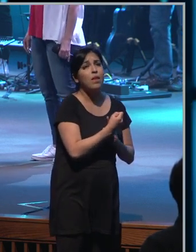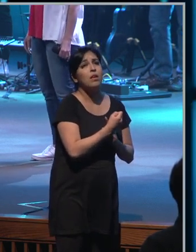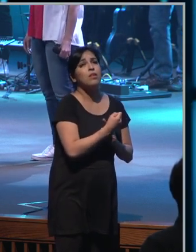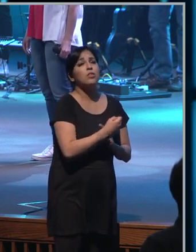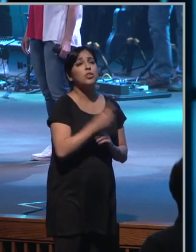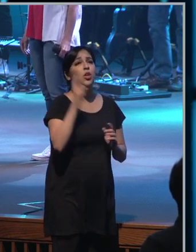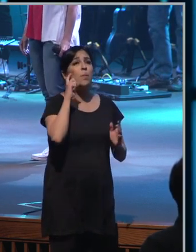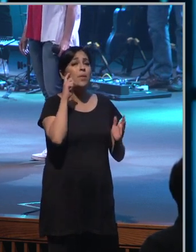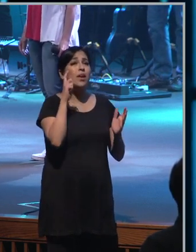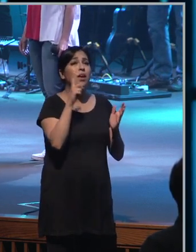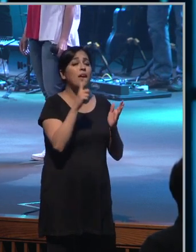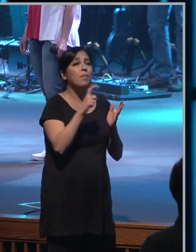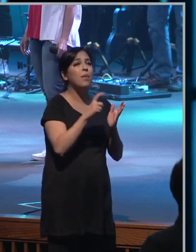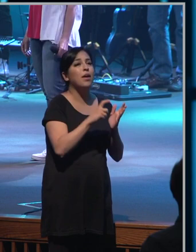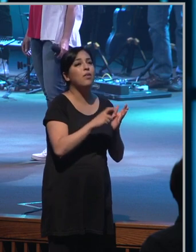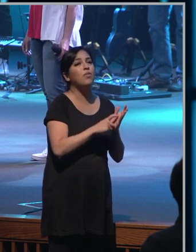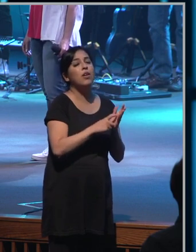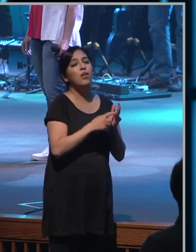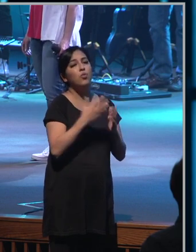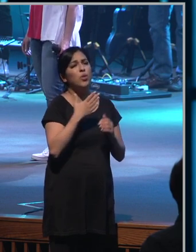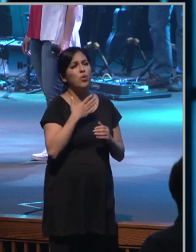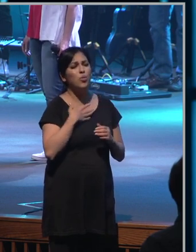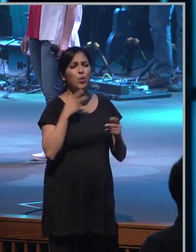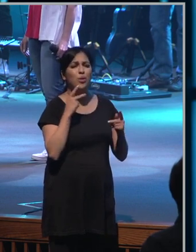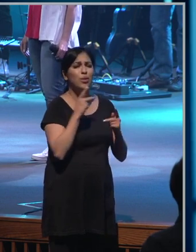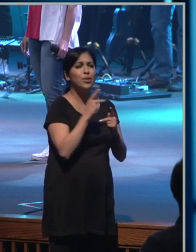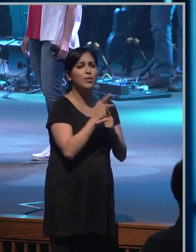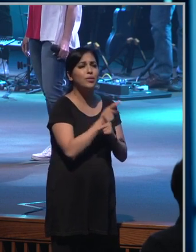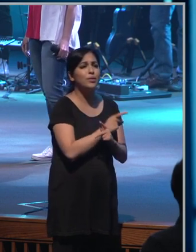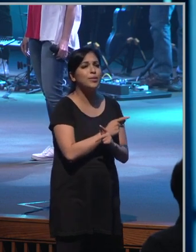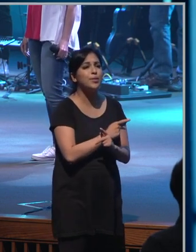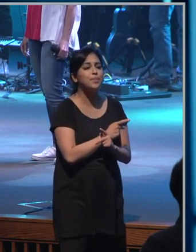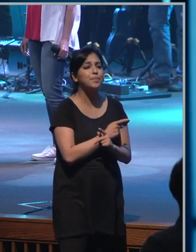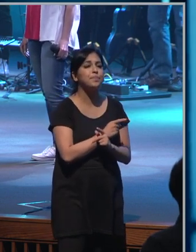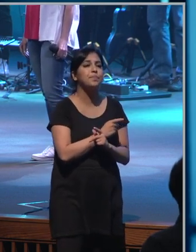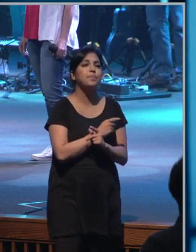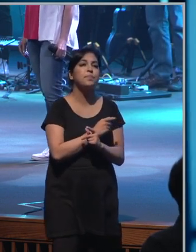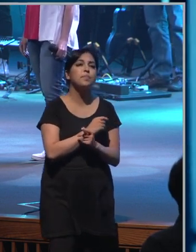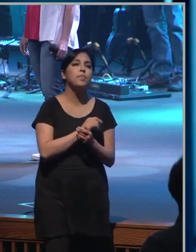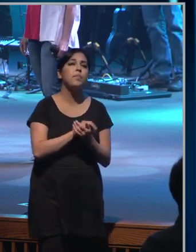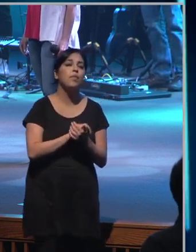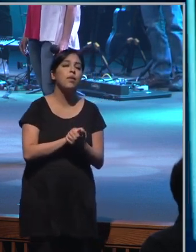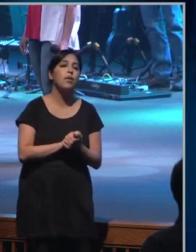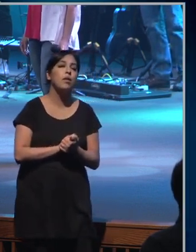and you saw me at my very worst.